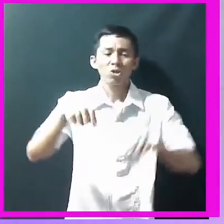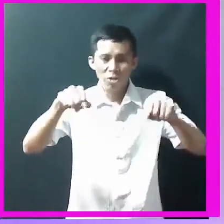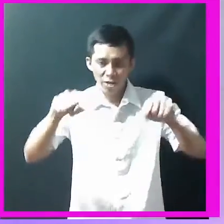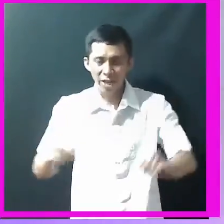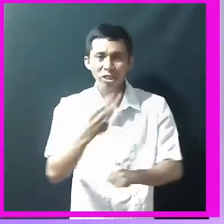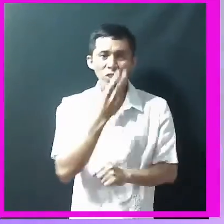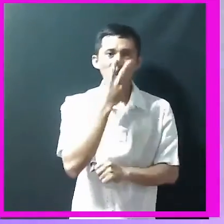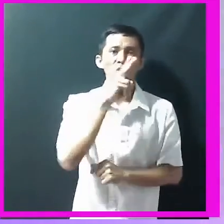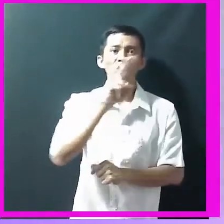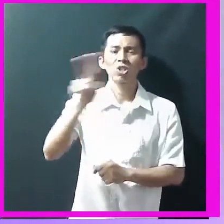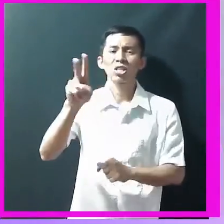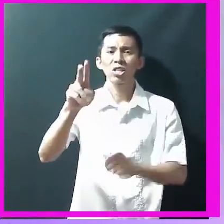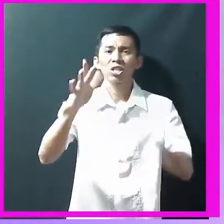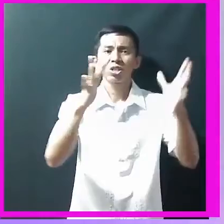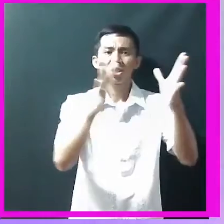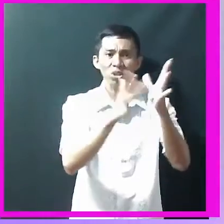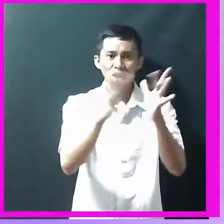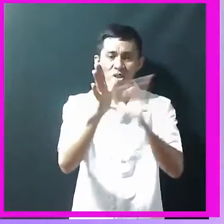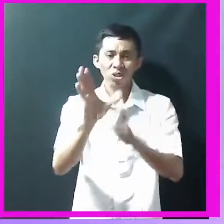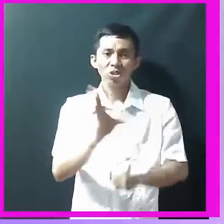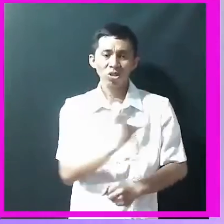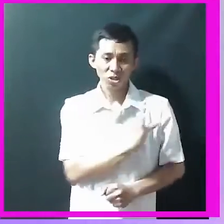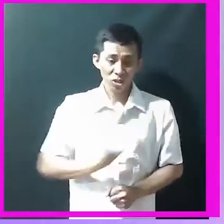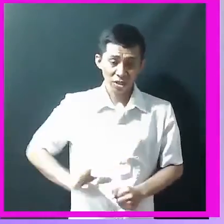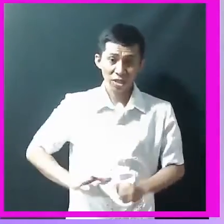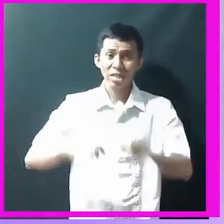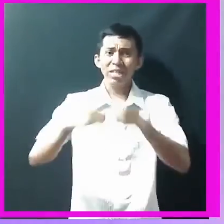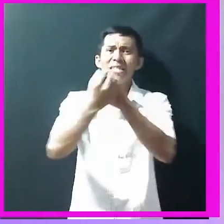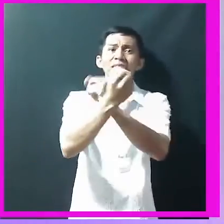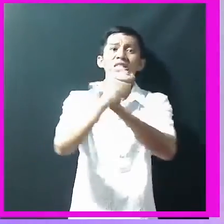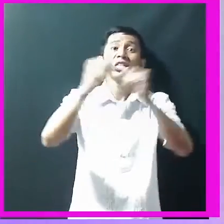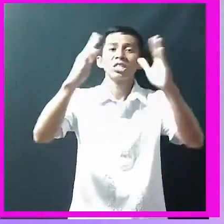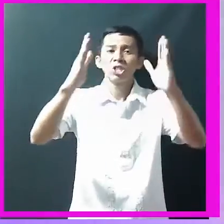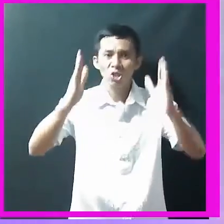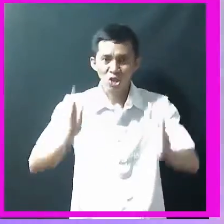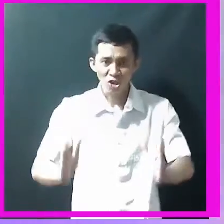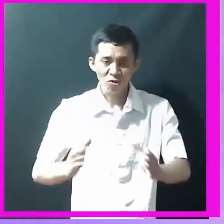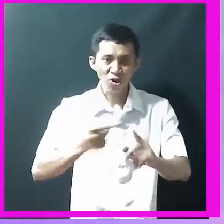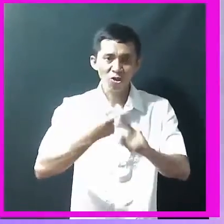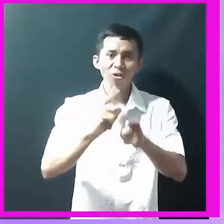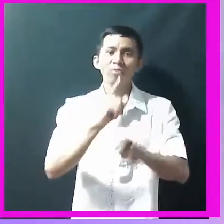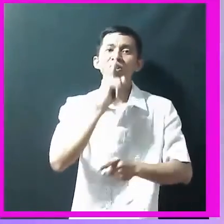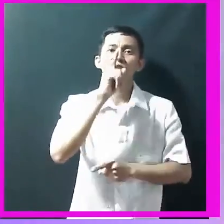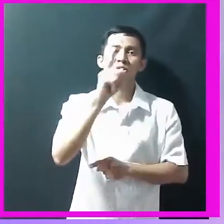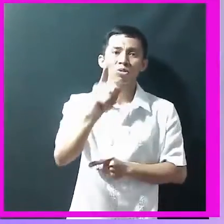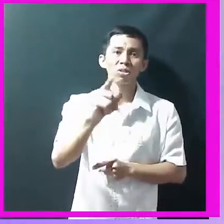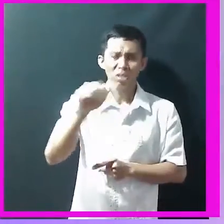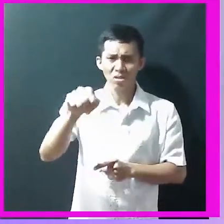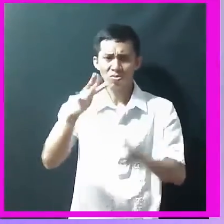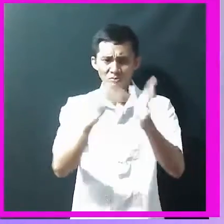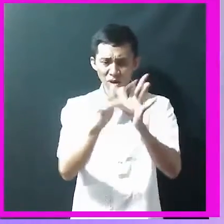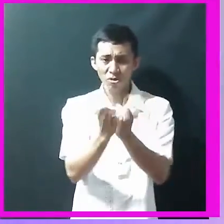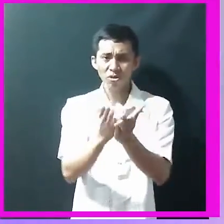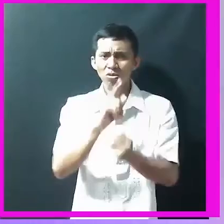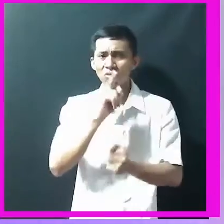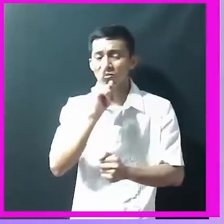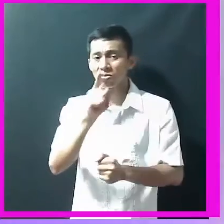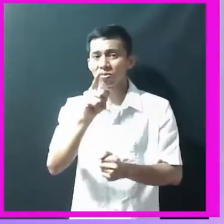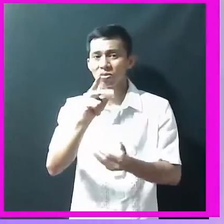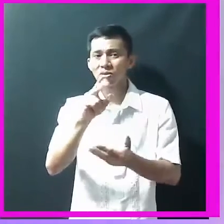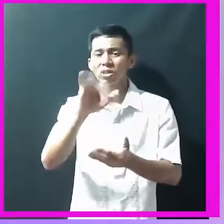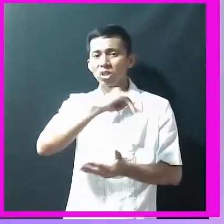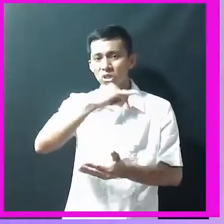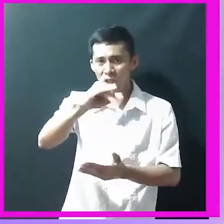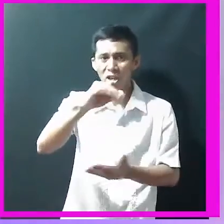is truth. Jesus Christ, the Savior, is truth. The scriptures are truth. And the Holy Spirit